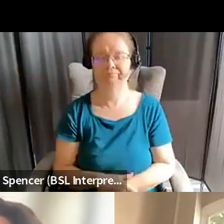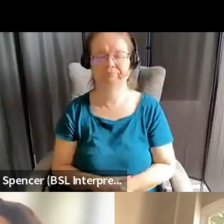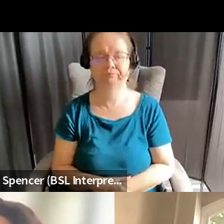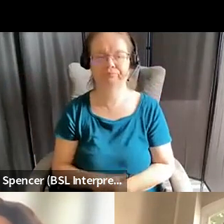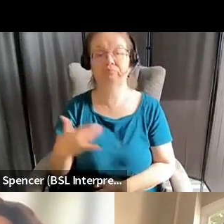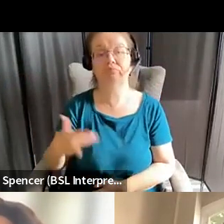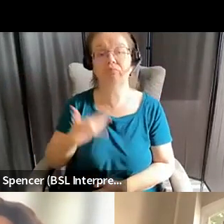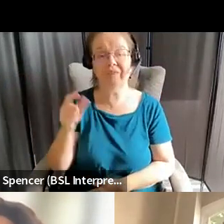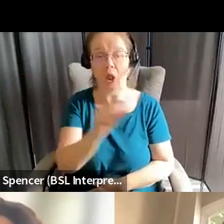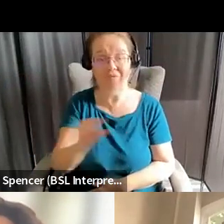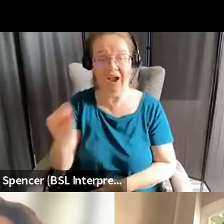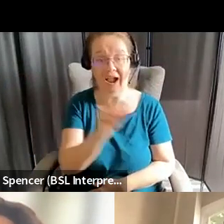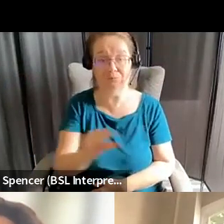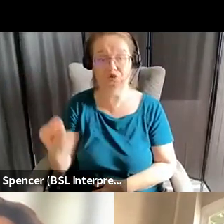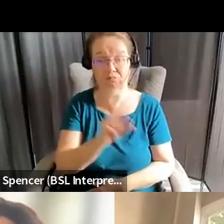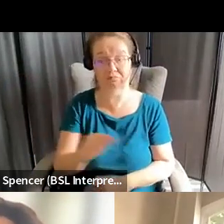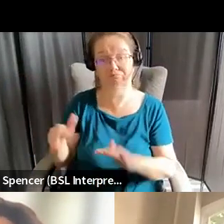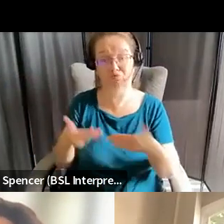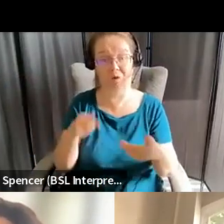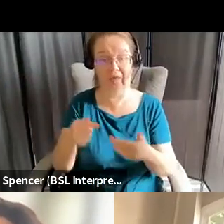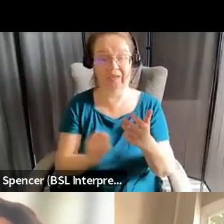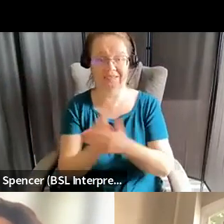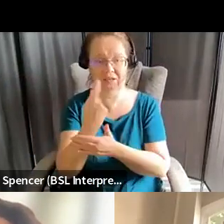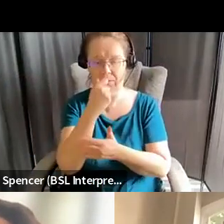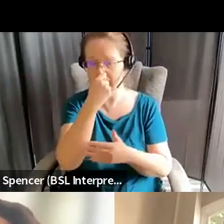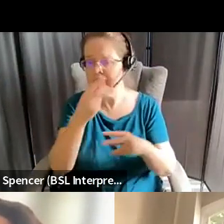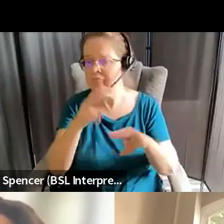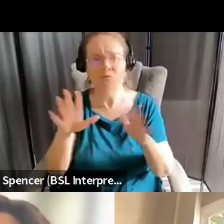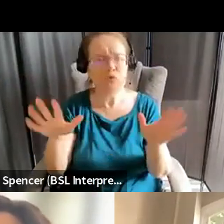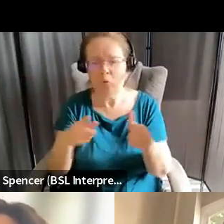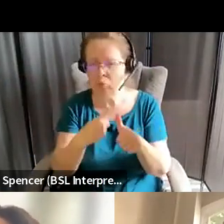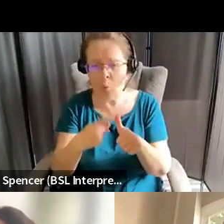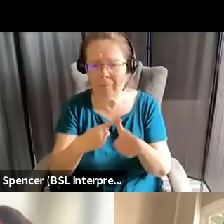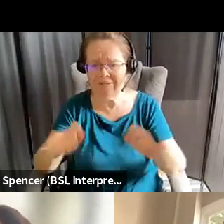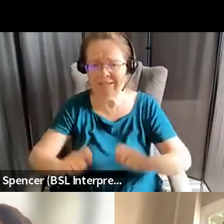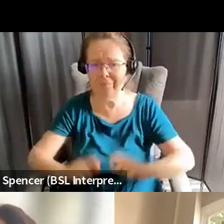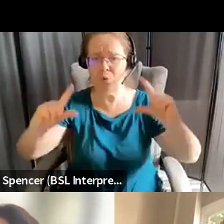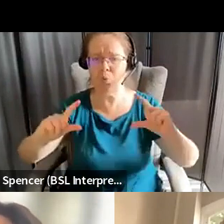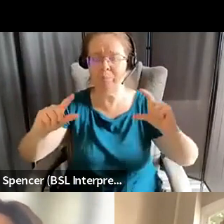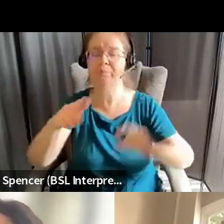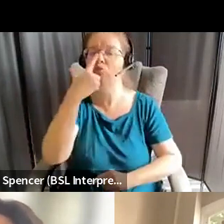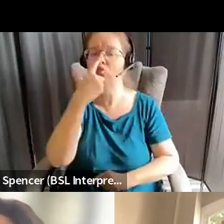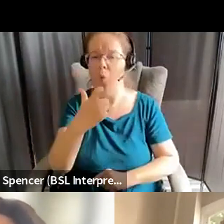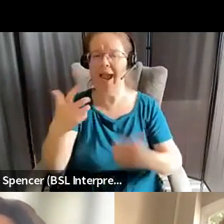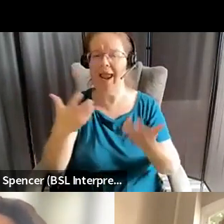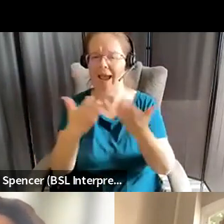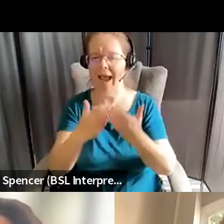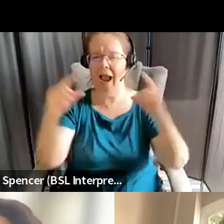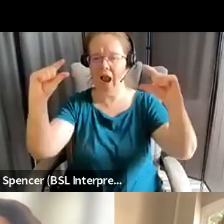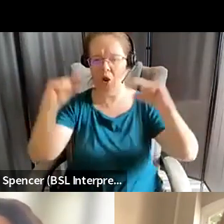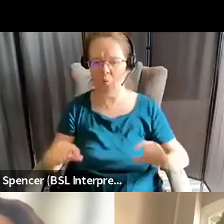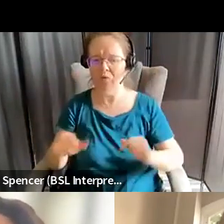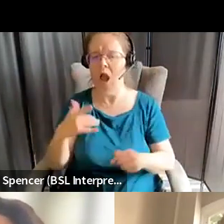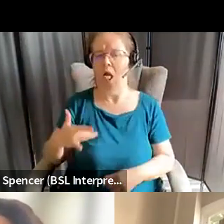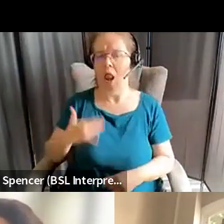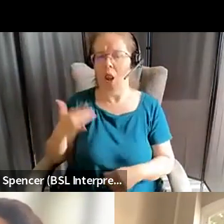Live captioning is also being provided for this event. If it hasn't automatically been turned on for you, you can switch this on using the live